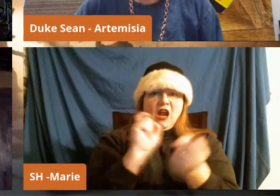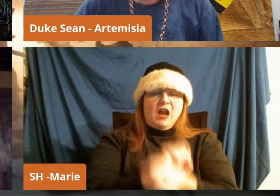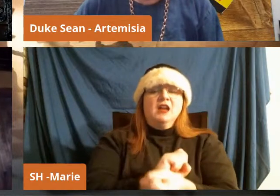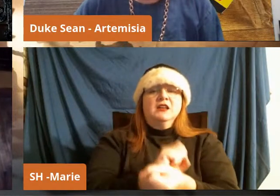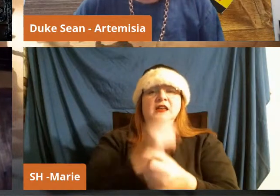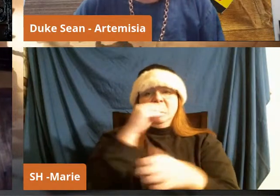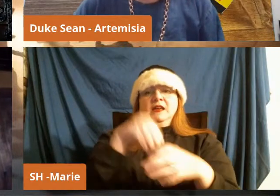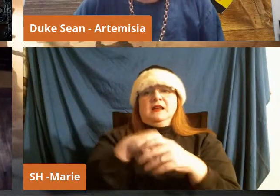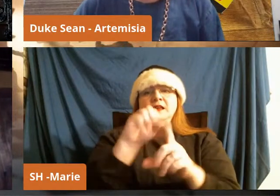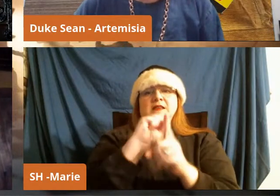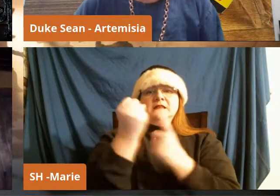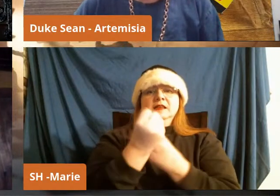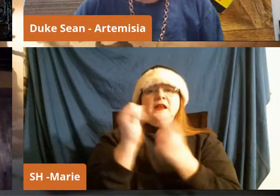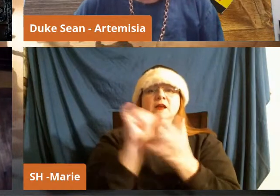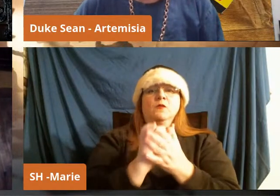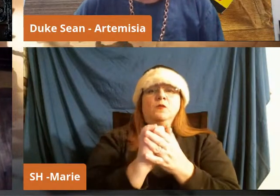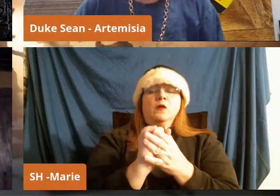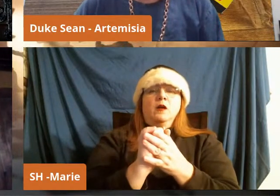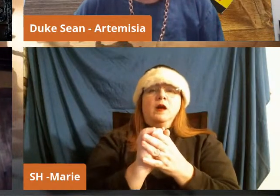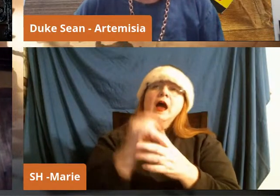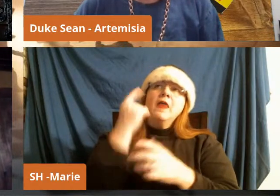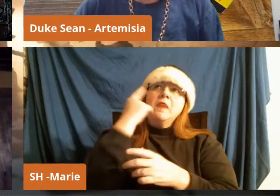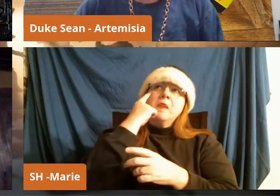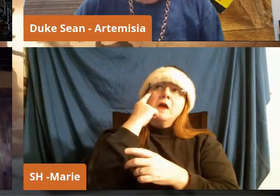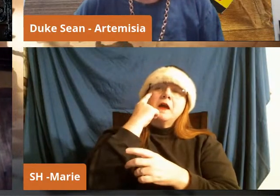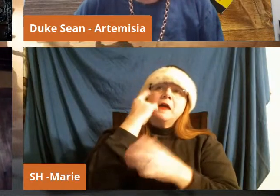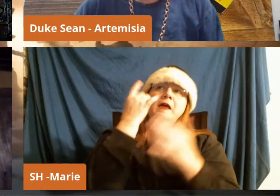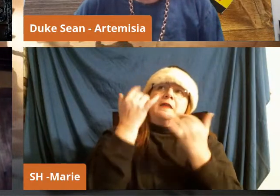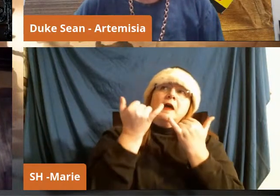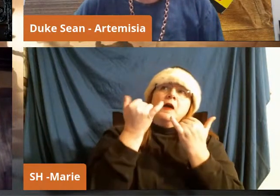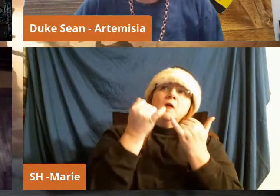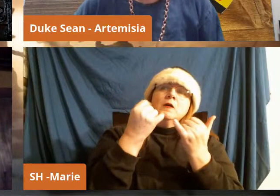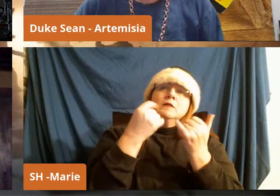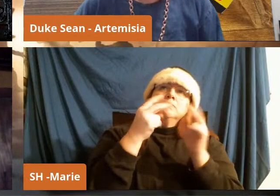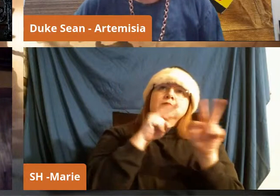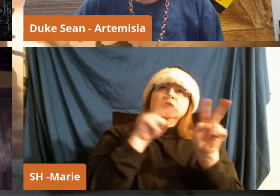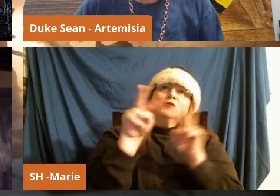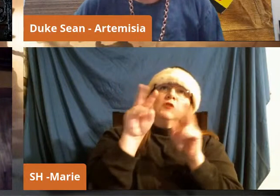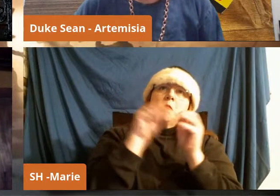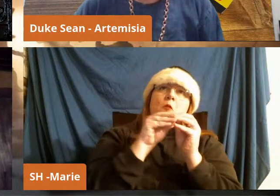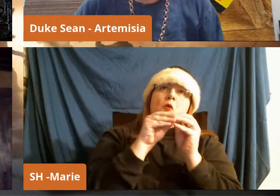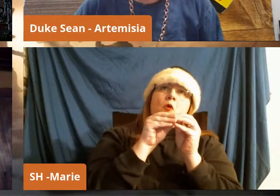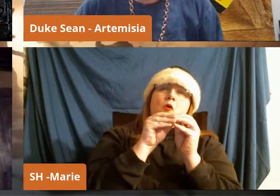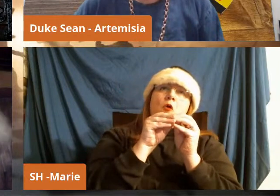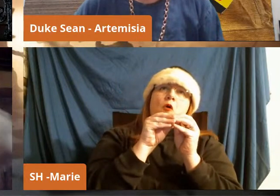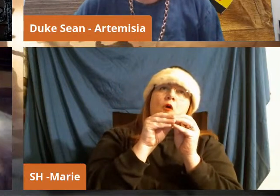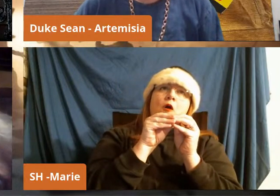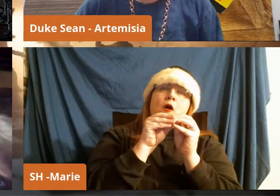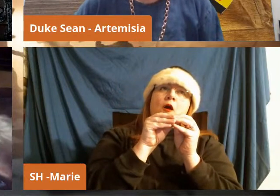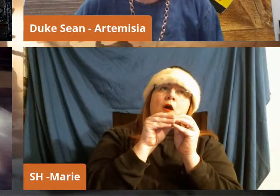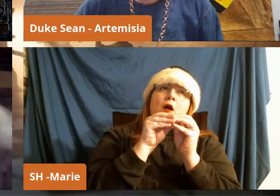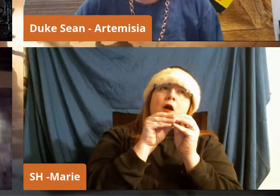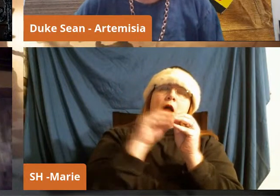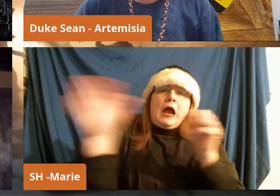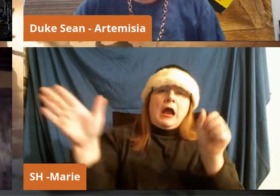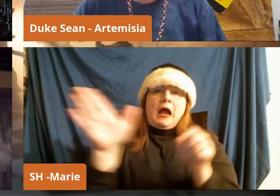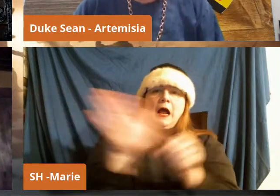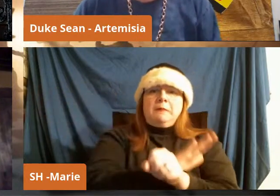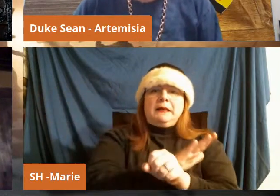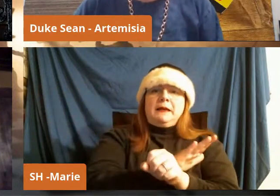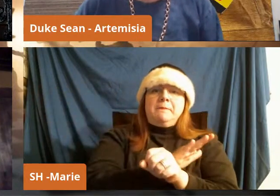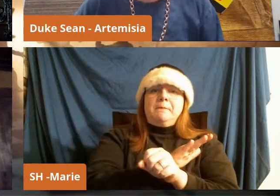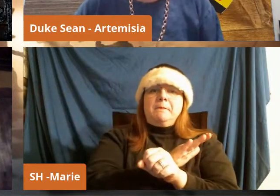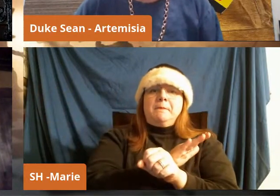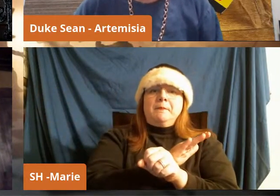society where, I think now we tend to look more at a sort of complete package, and